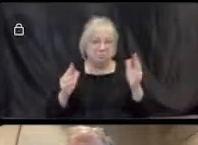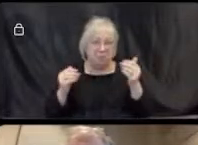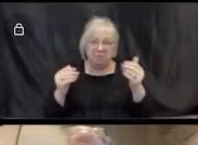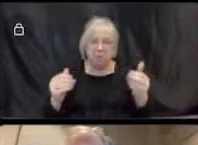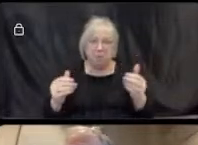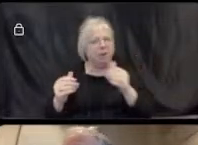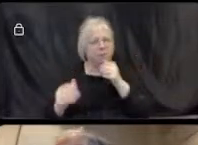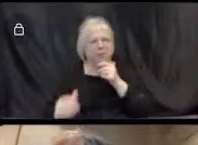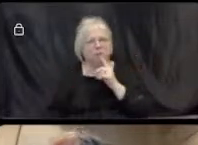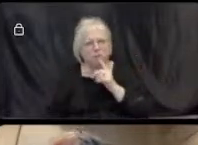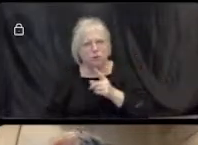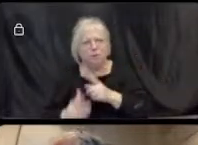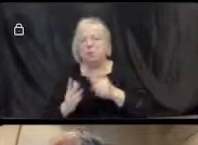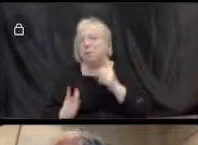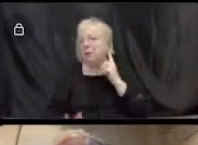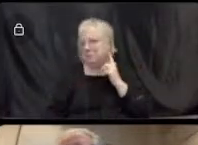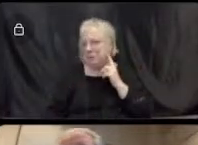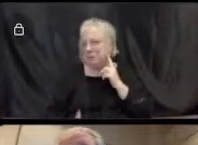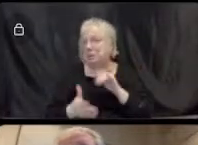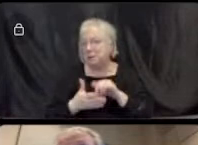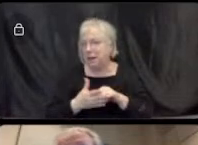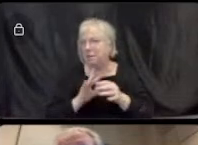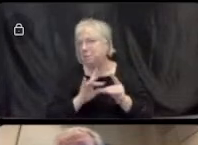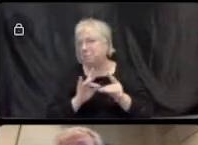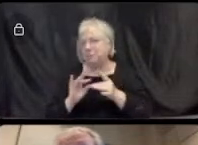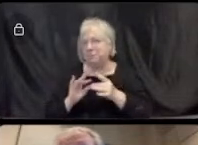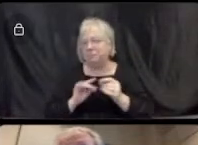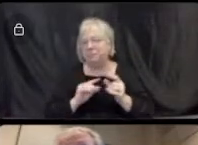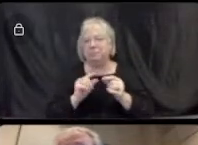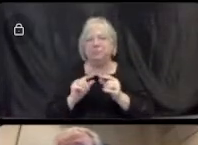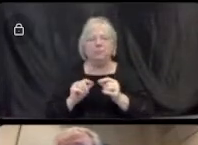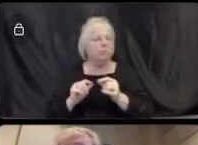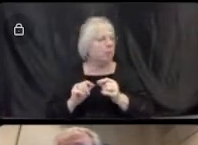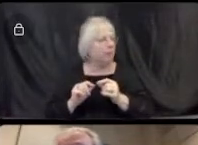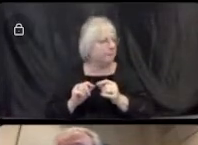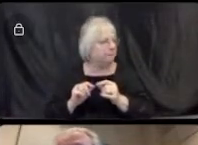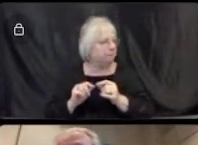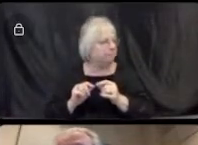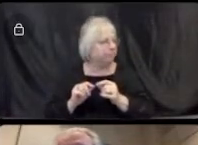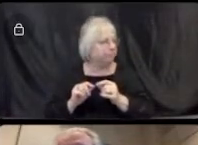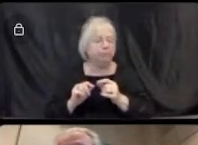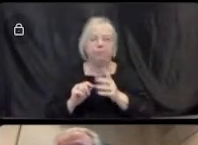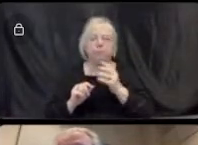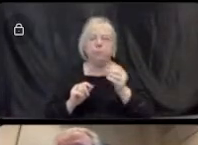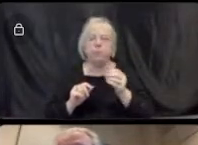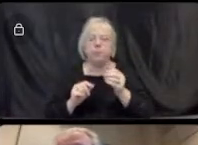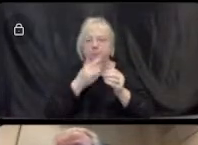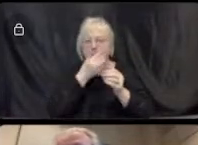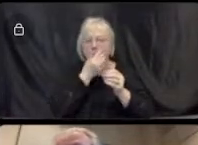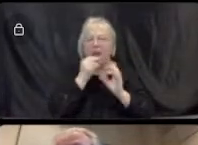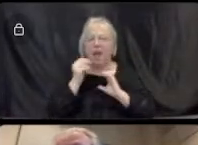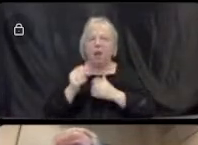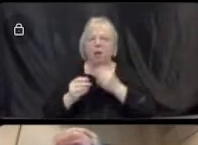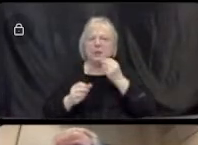for sure, but that's what we're here for tonight. And Yorkwood Association, we